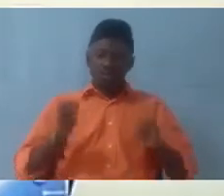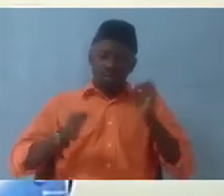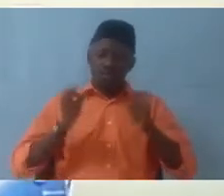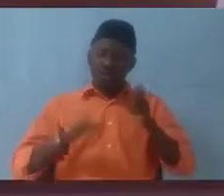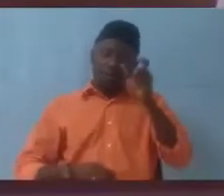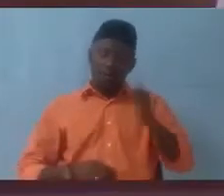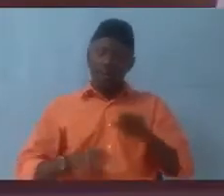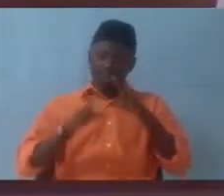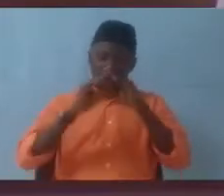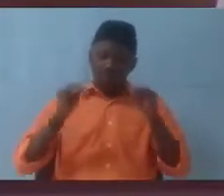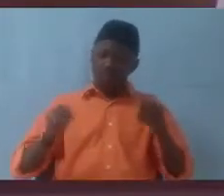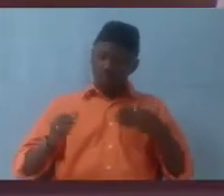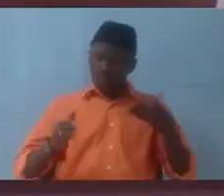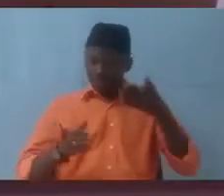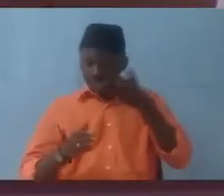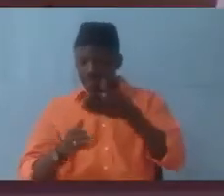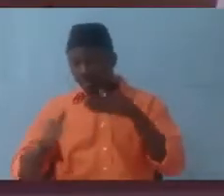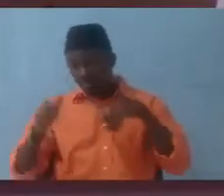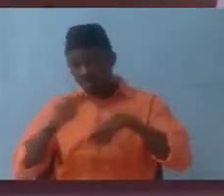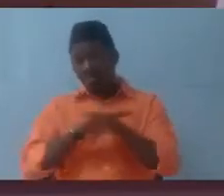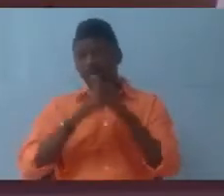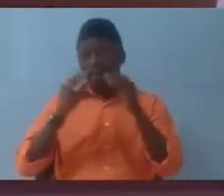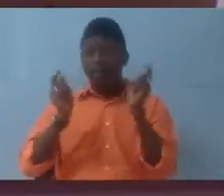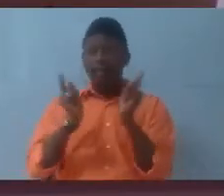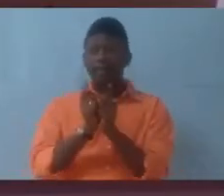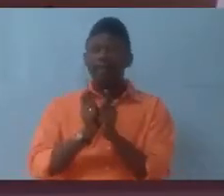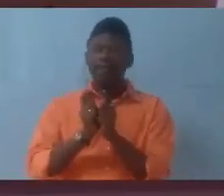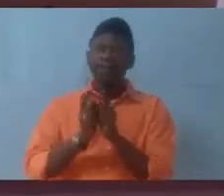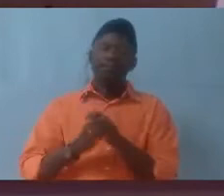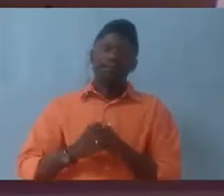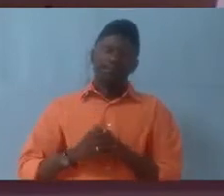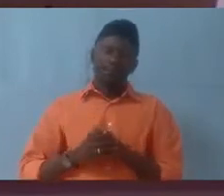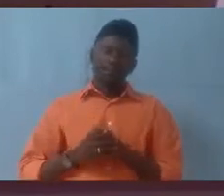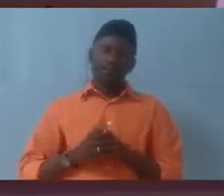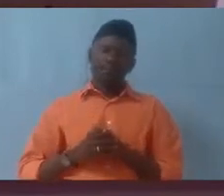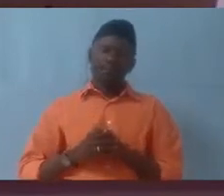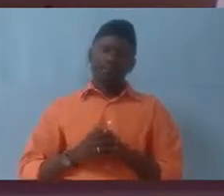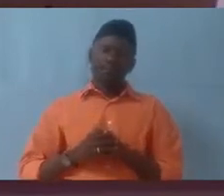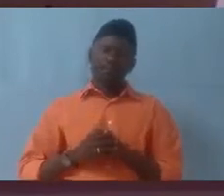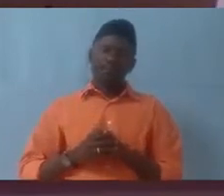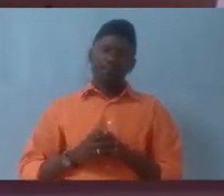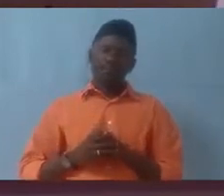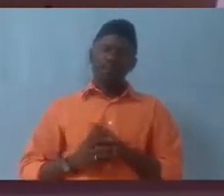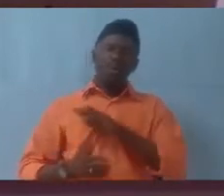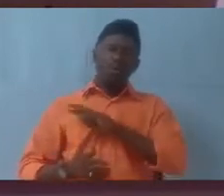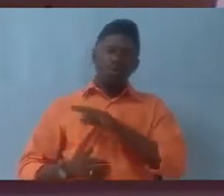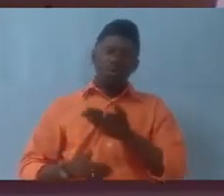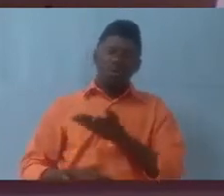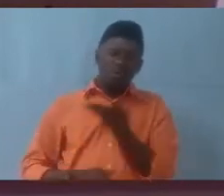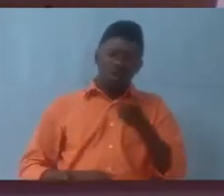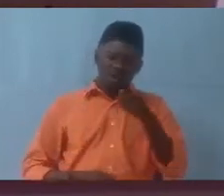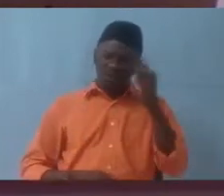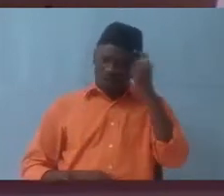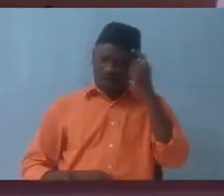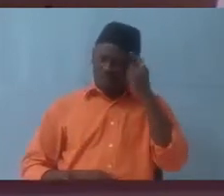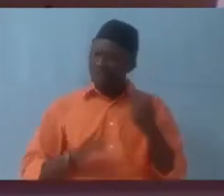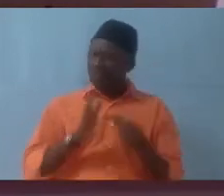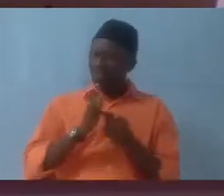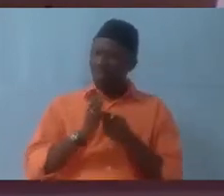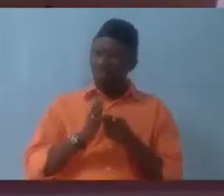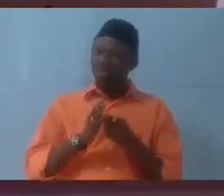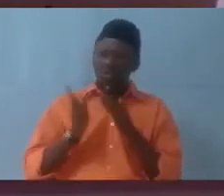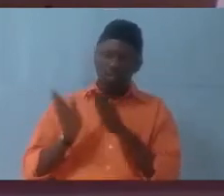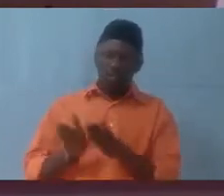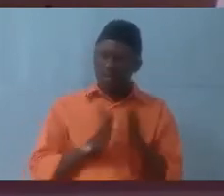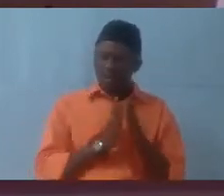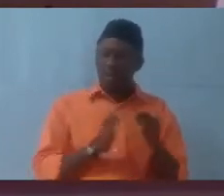Chief Justice. Mr. Gomez, can you tell the Commission why you found it necessary to arrange a meeting with all the